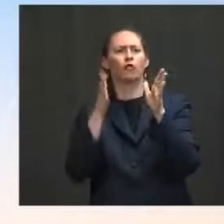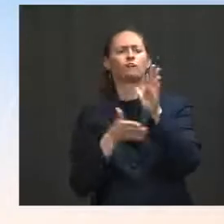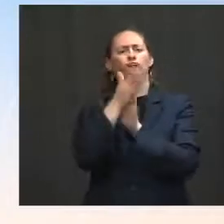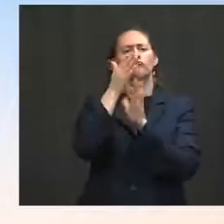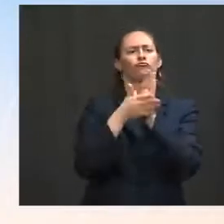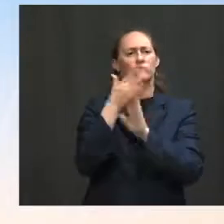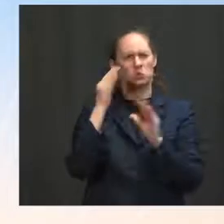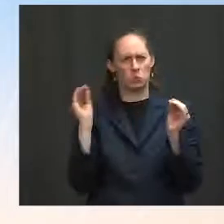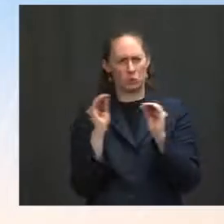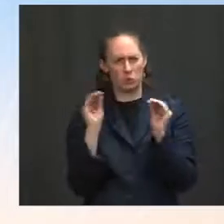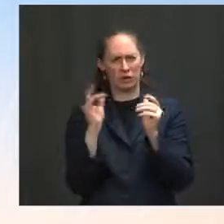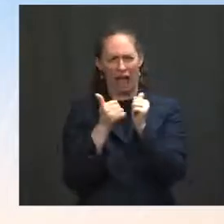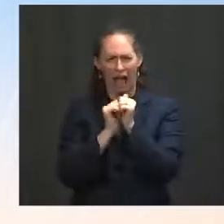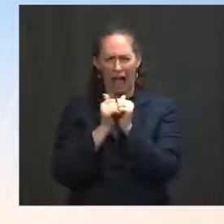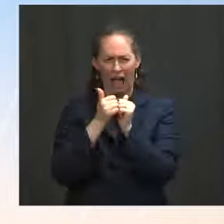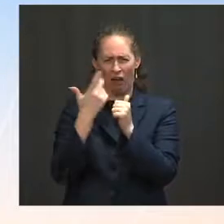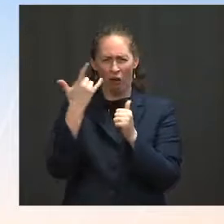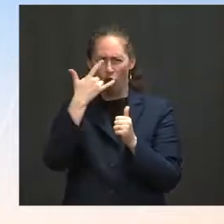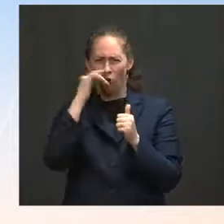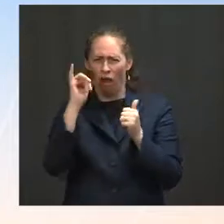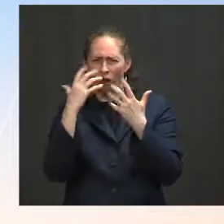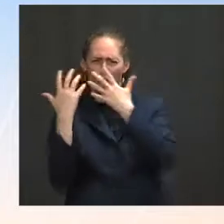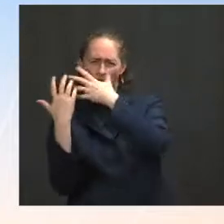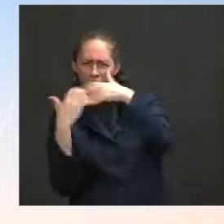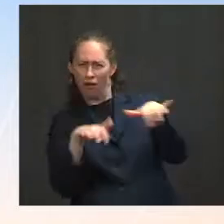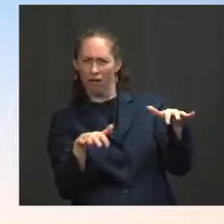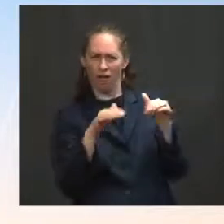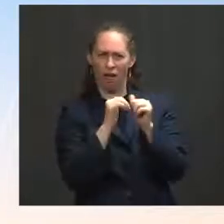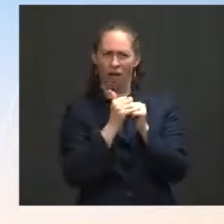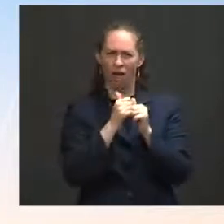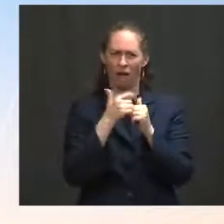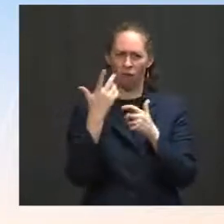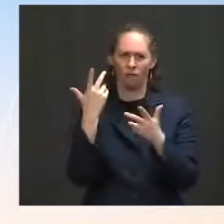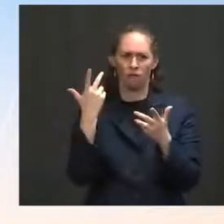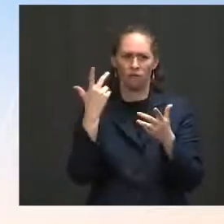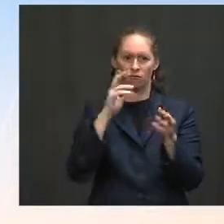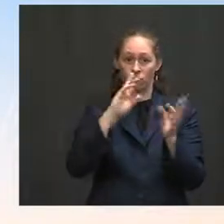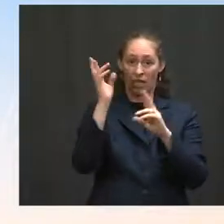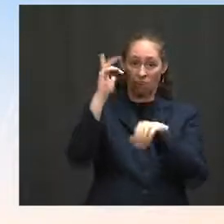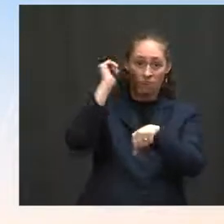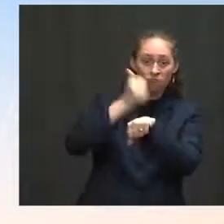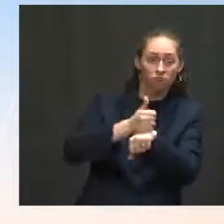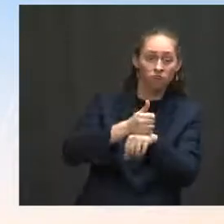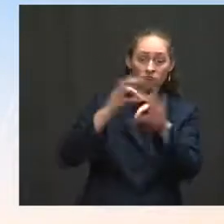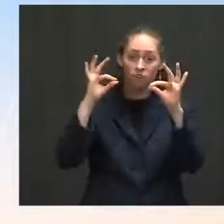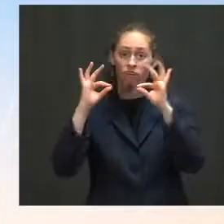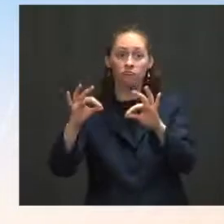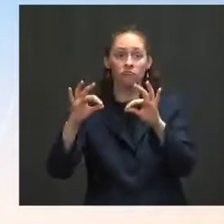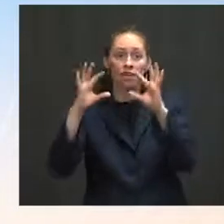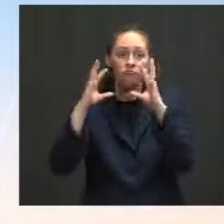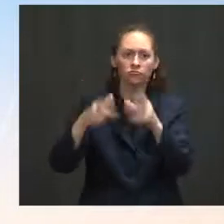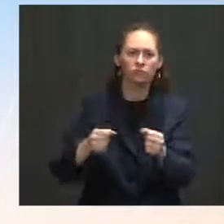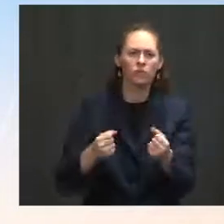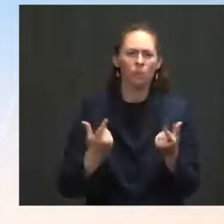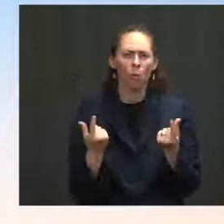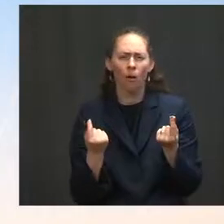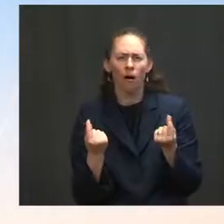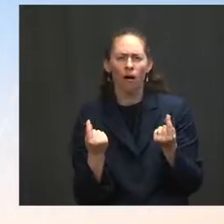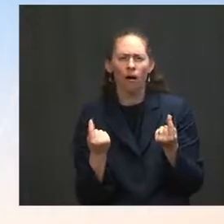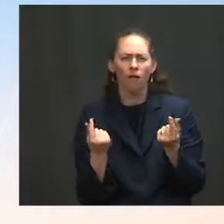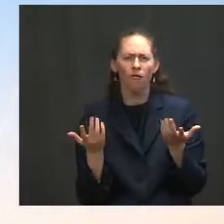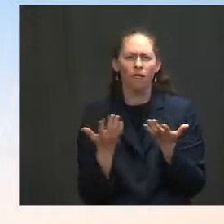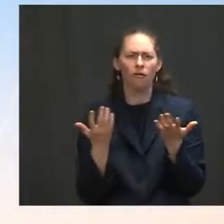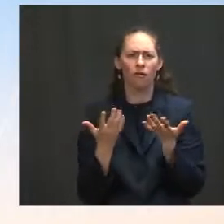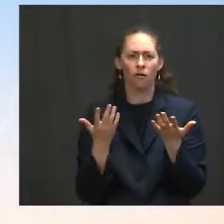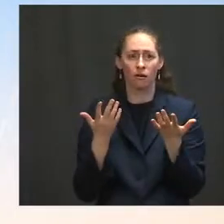the coordination's going to go to get this all out the door and make sure that it's, cross the T's, dot the I's,